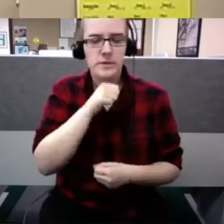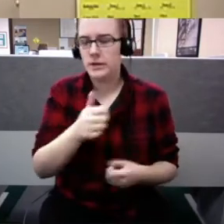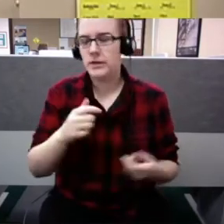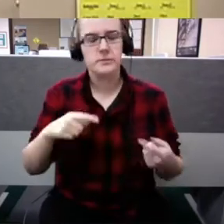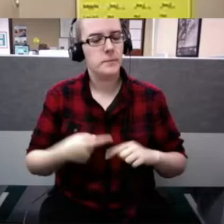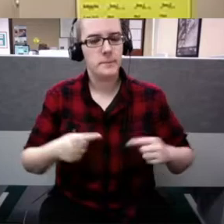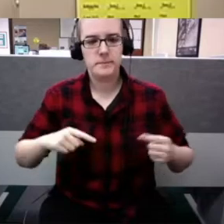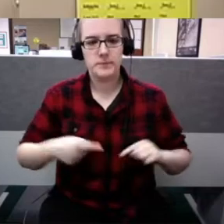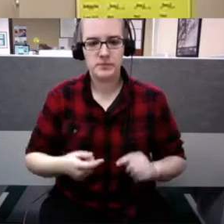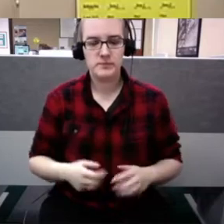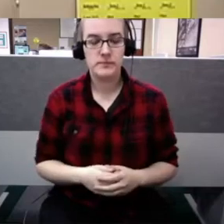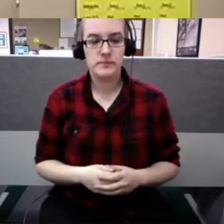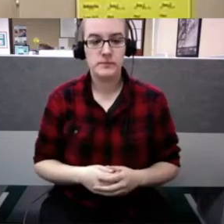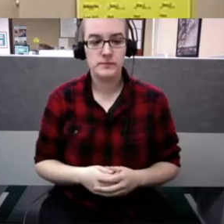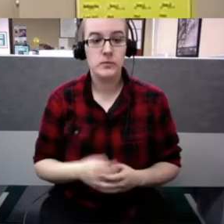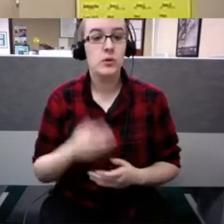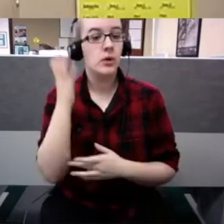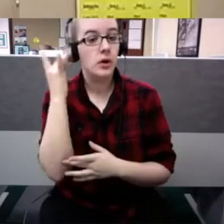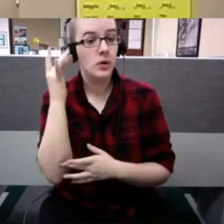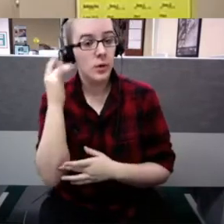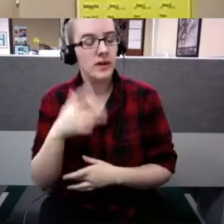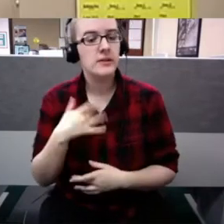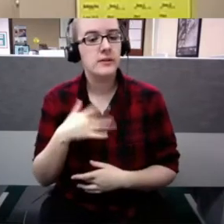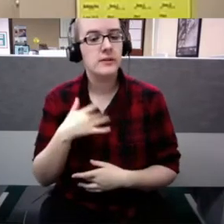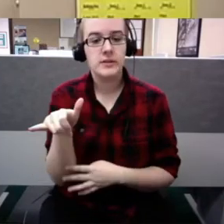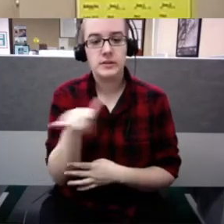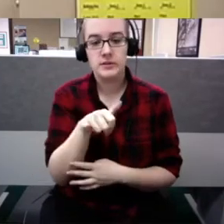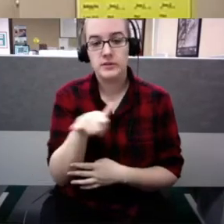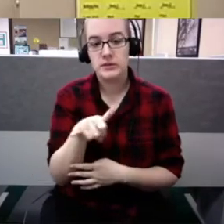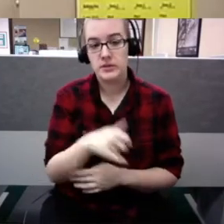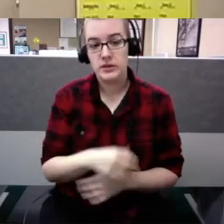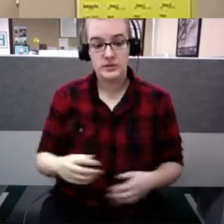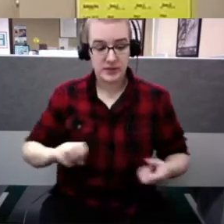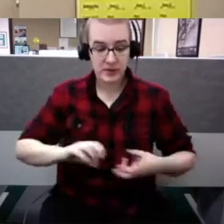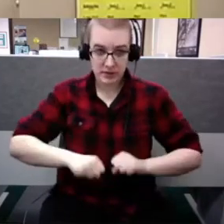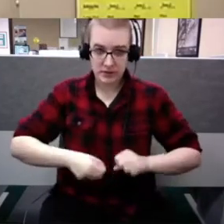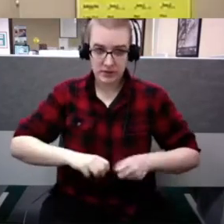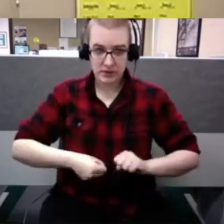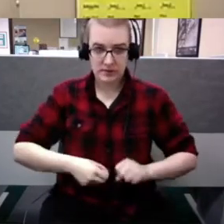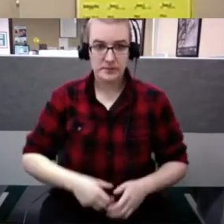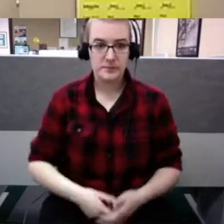sensations in the colon feel like either a gas cramp or air movement.